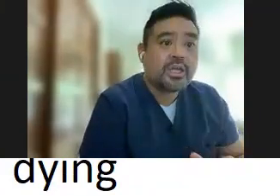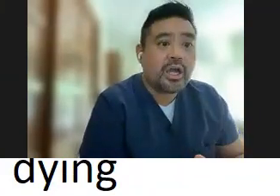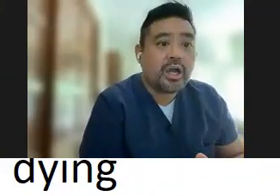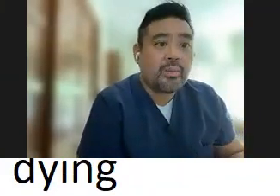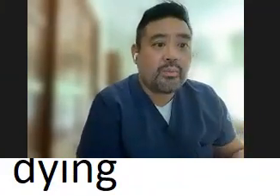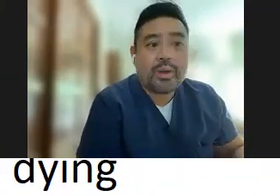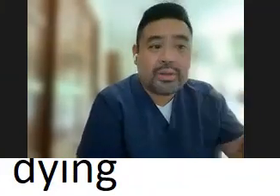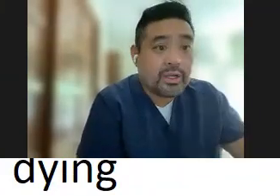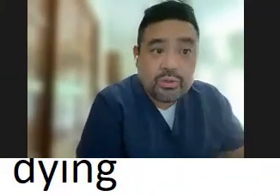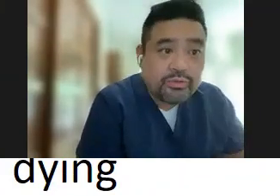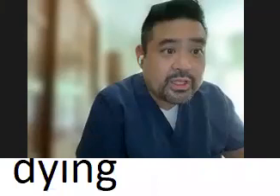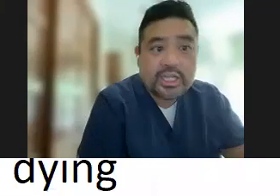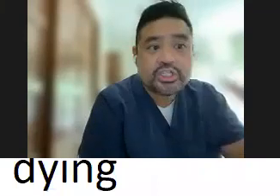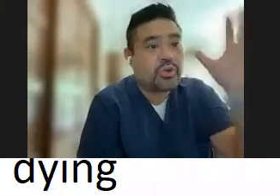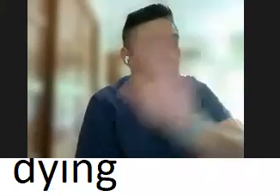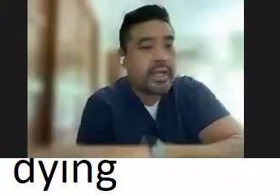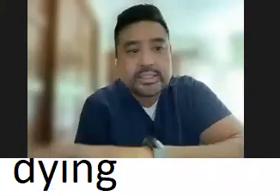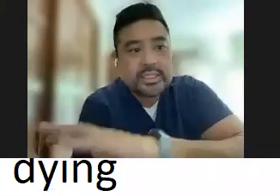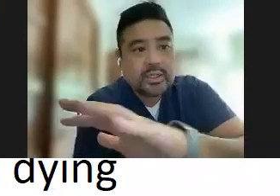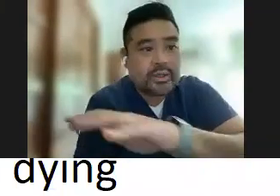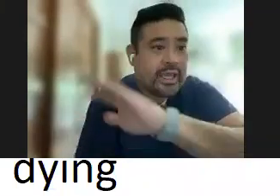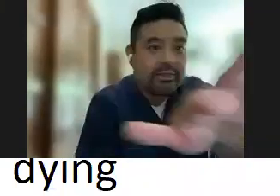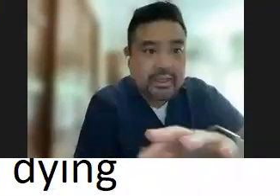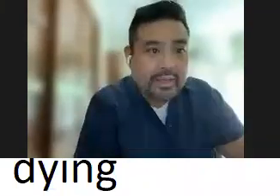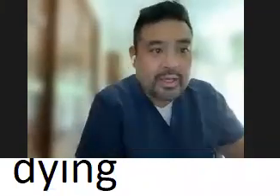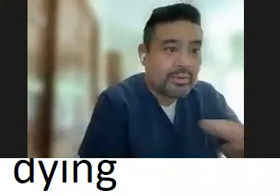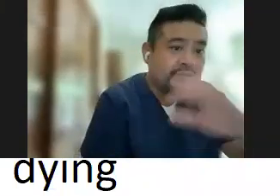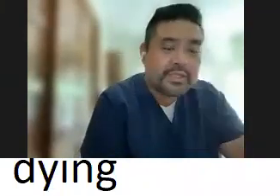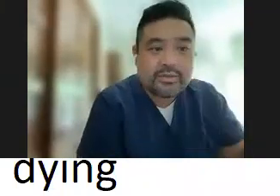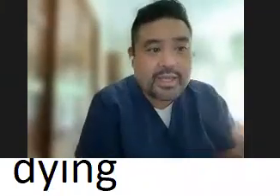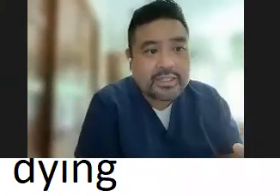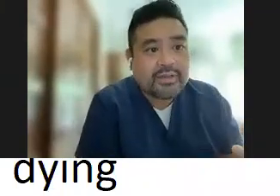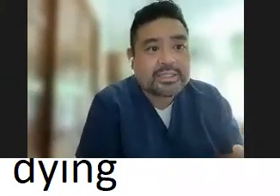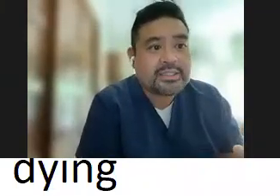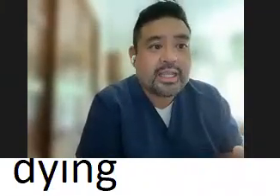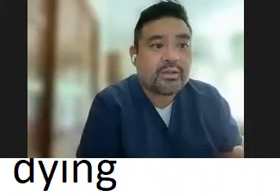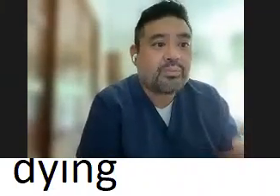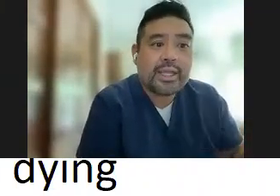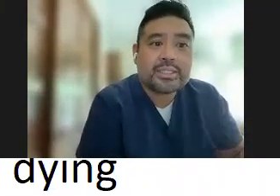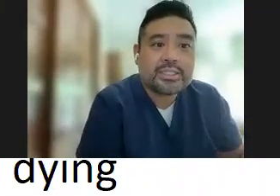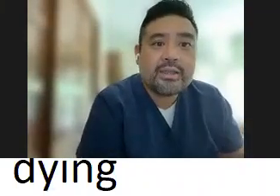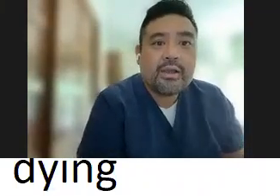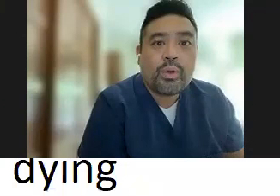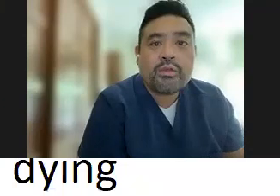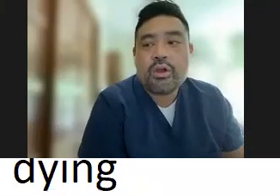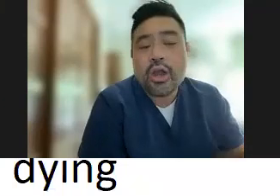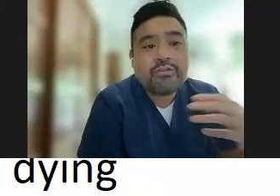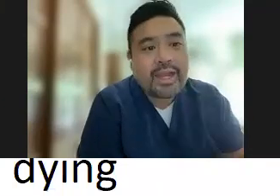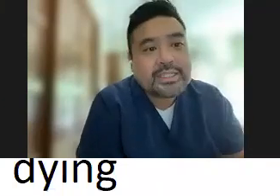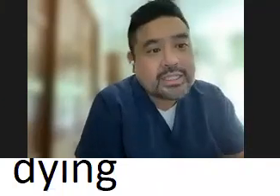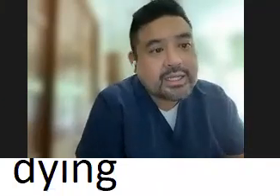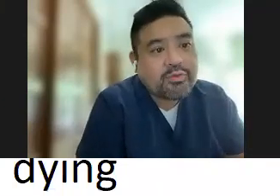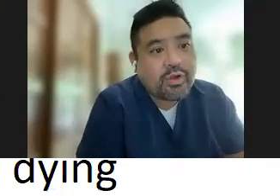is, what political affiliation, what the ethnic makeup of is of that state. In places where there